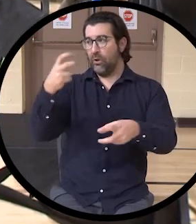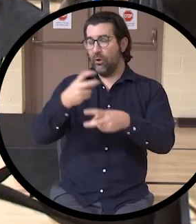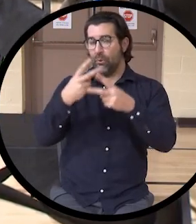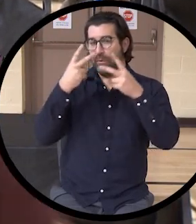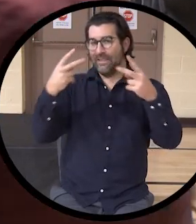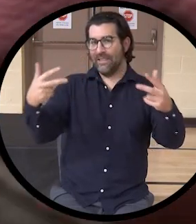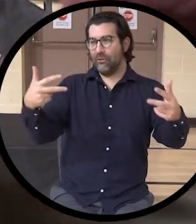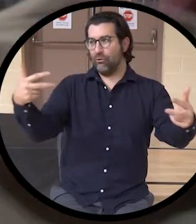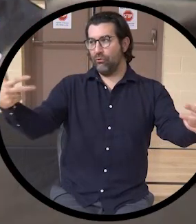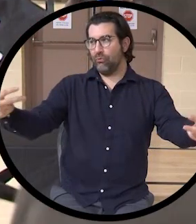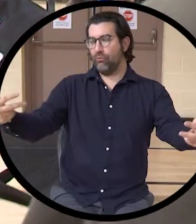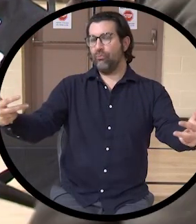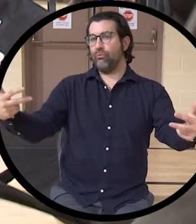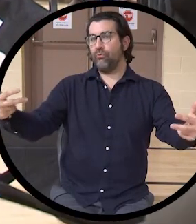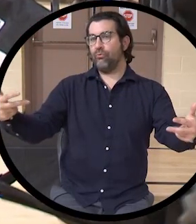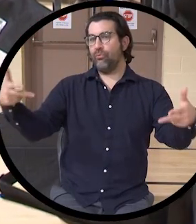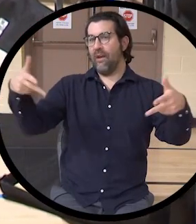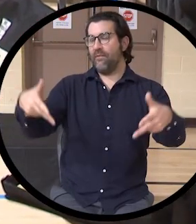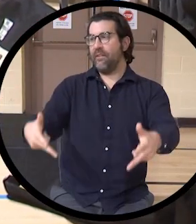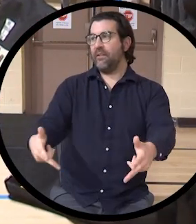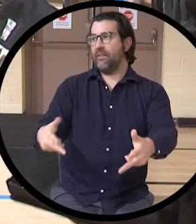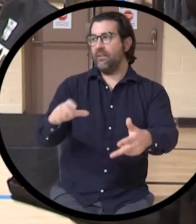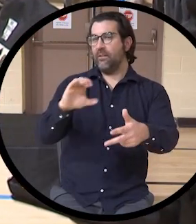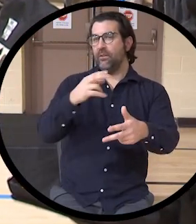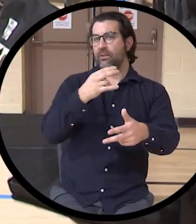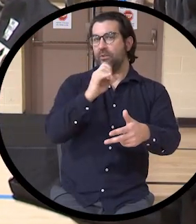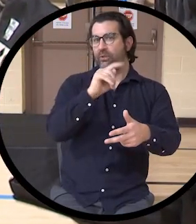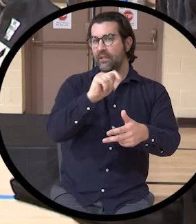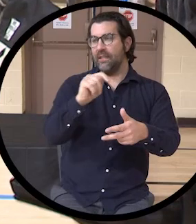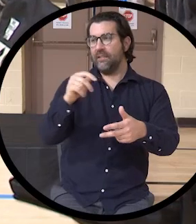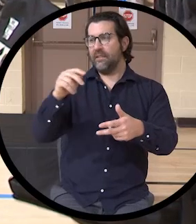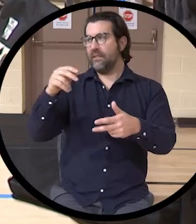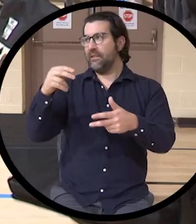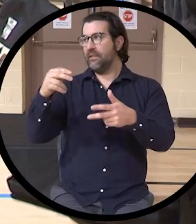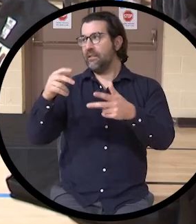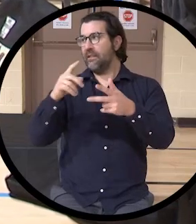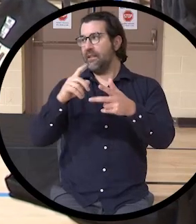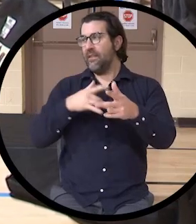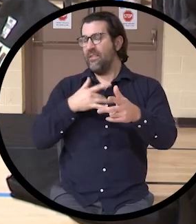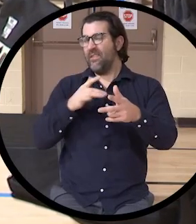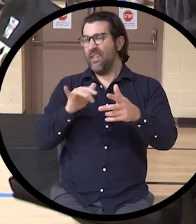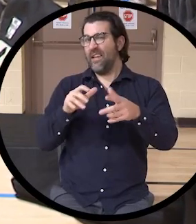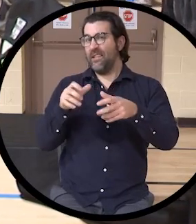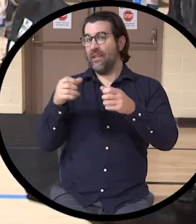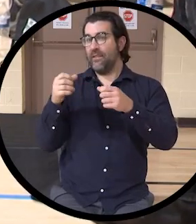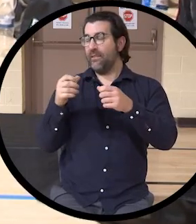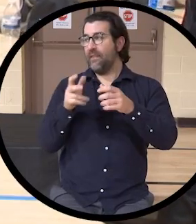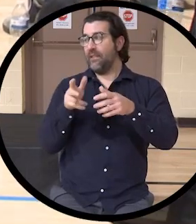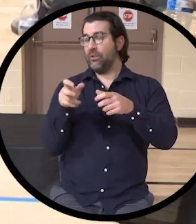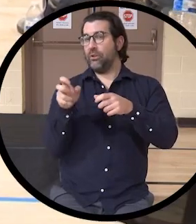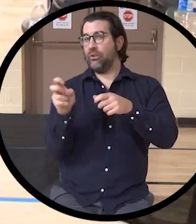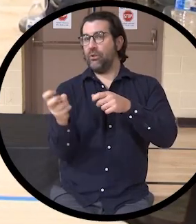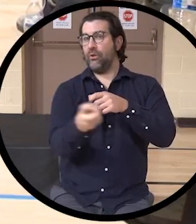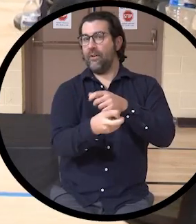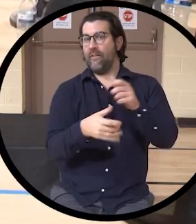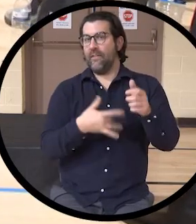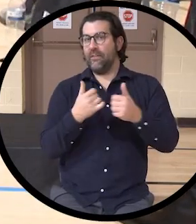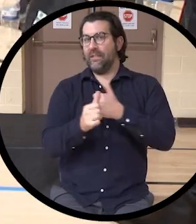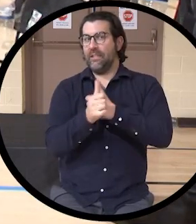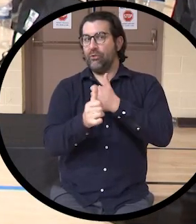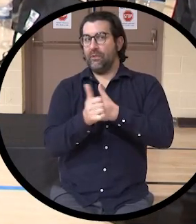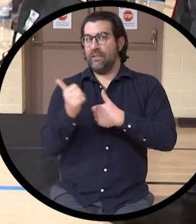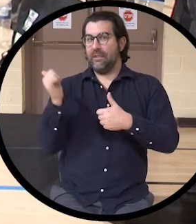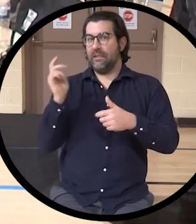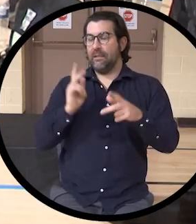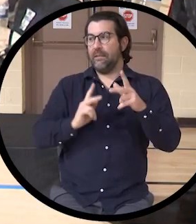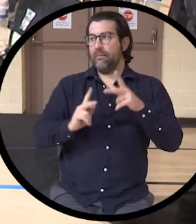direction of Chislett, both in a car and on a bike, making the turn feel pretty hazardous. All right. Because folks on Zoom are